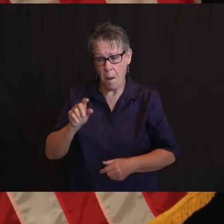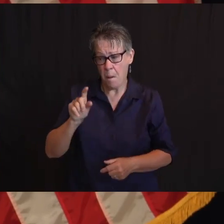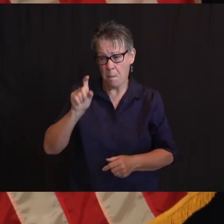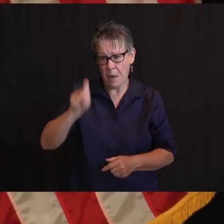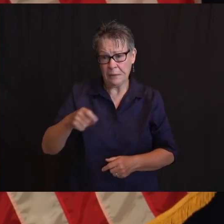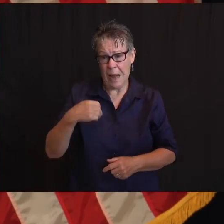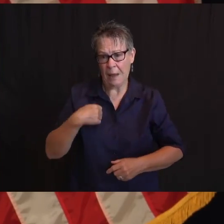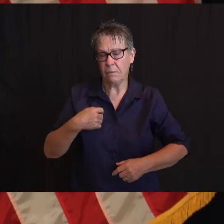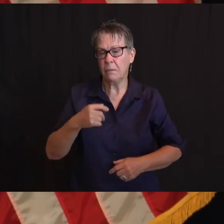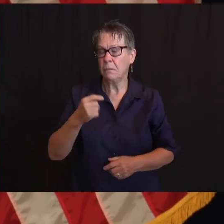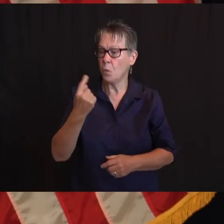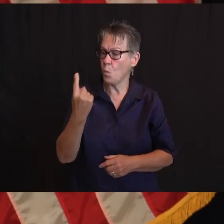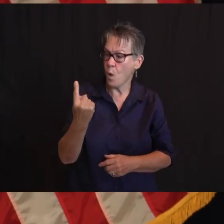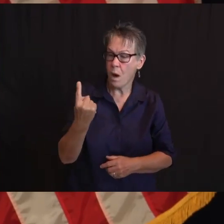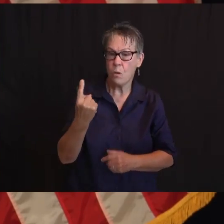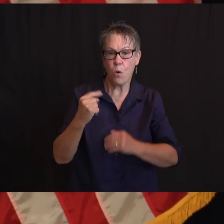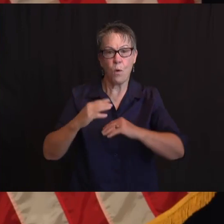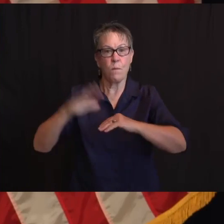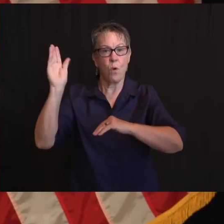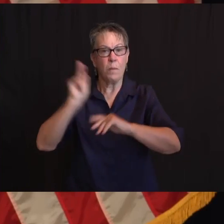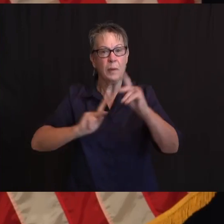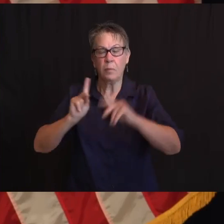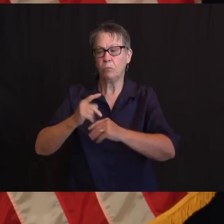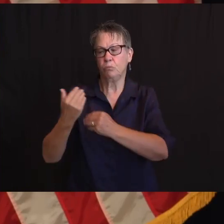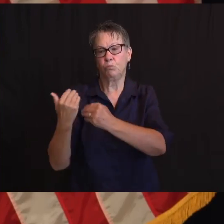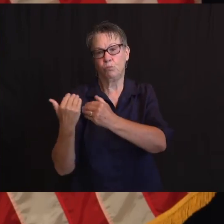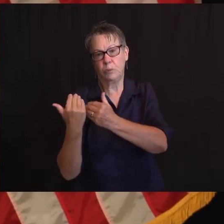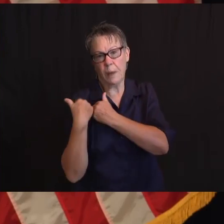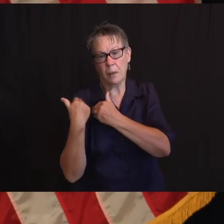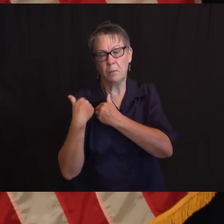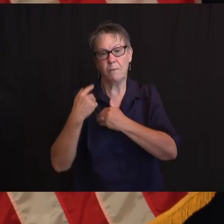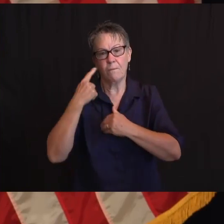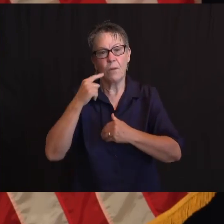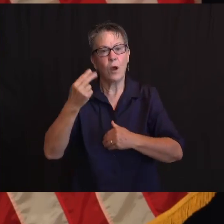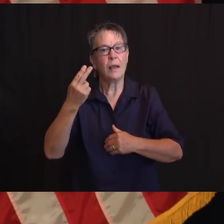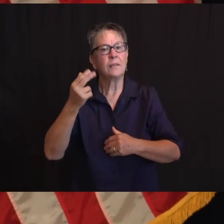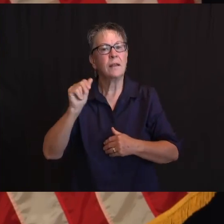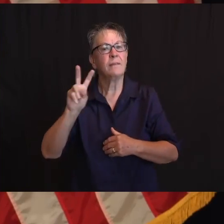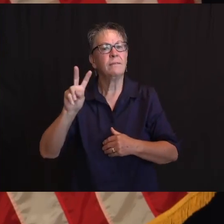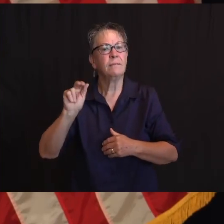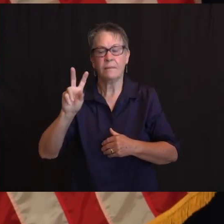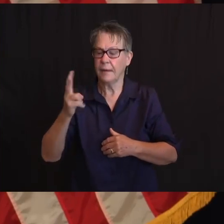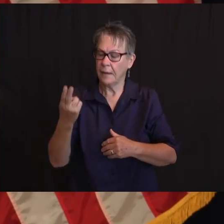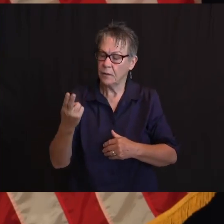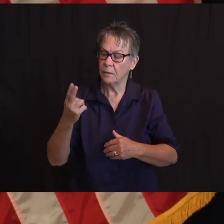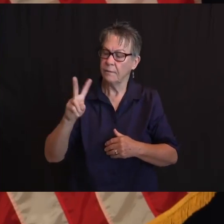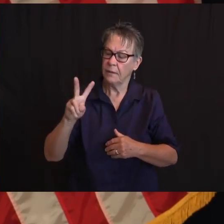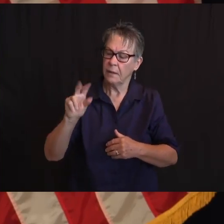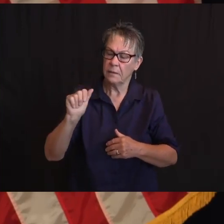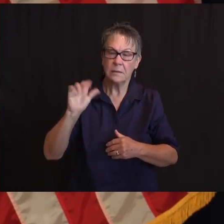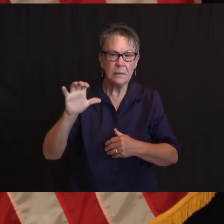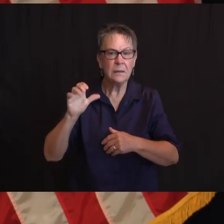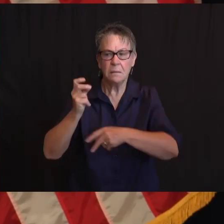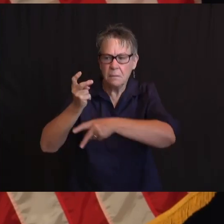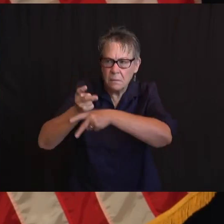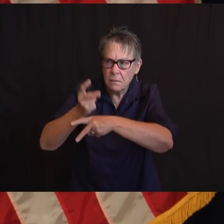for example, as well as, ensuring that there's a written plan and that, the written plan, will follow a lot of the different guidance